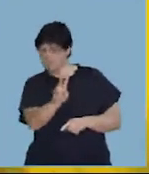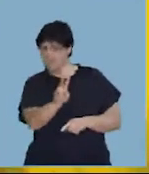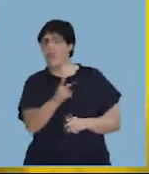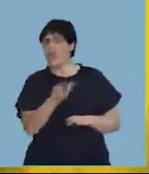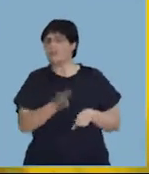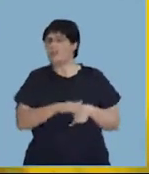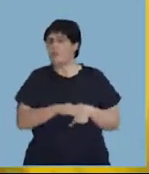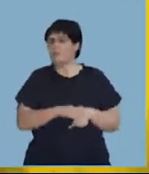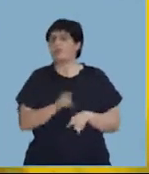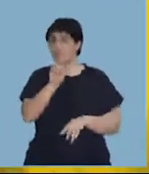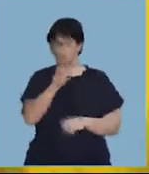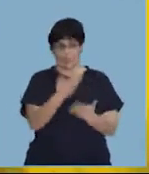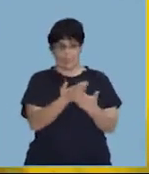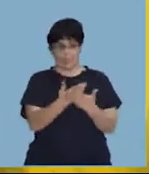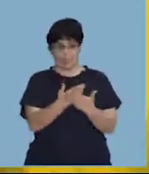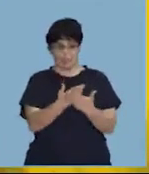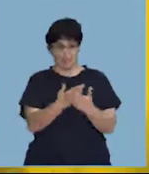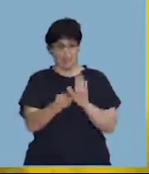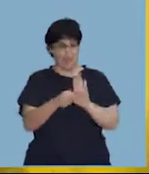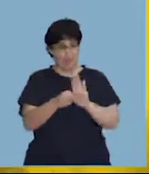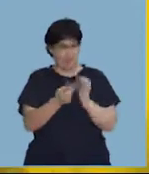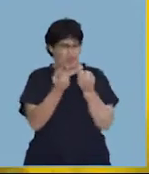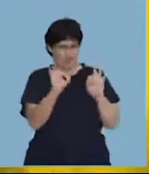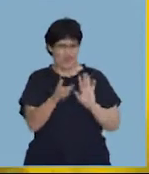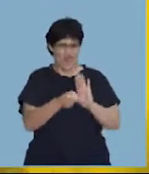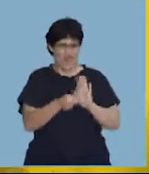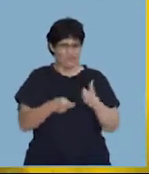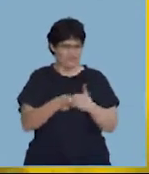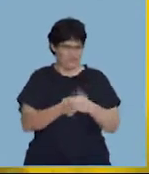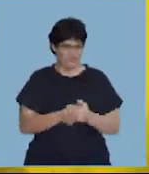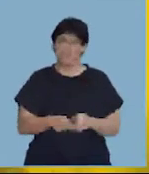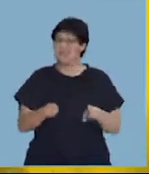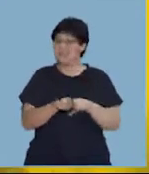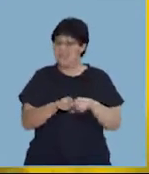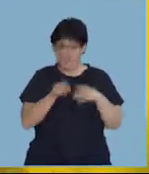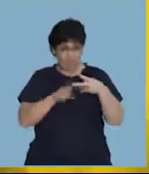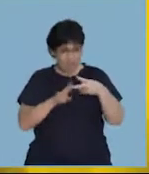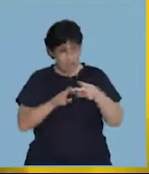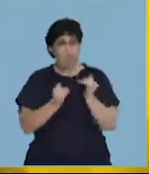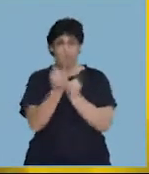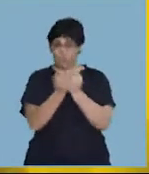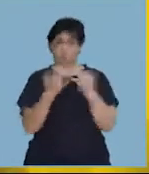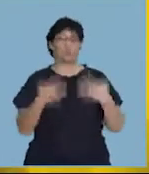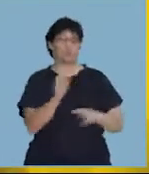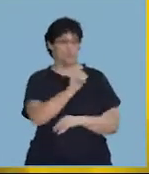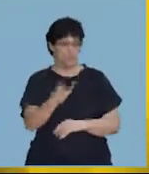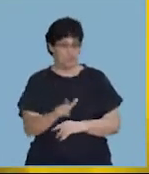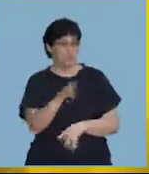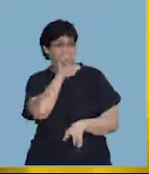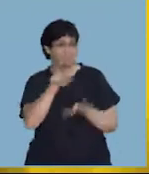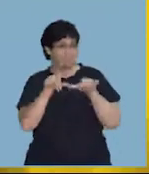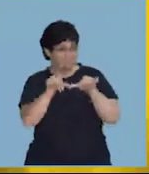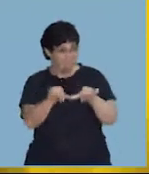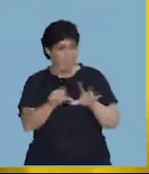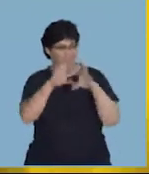download the 2Enable app for free on your app store. We also have a cool competition going on for you, so do stay tuned to get all of